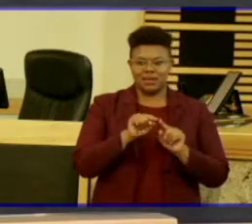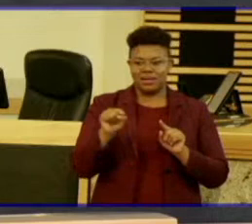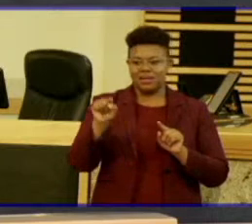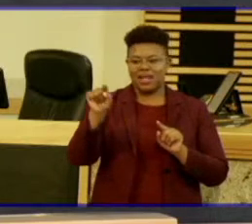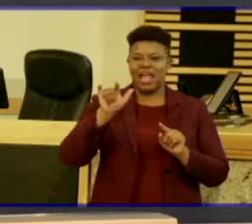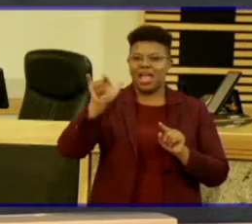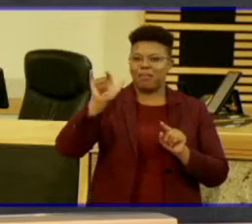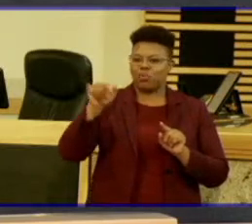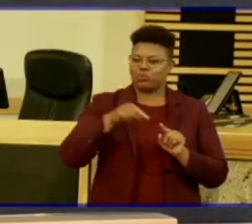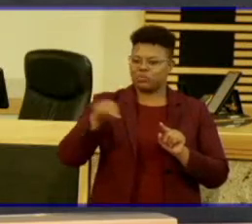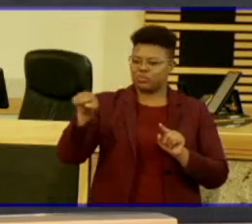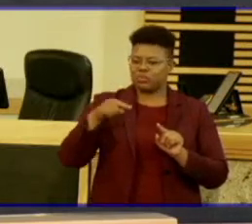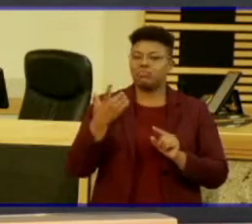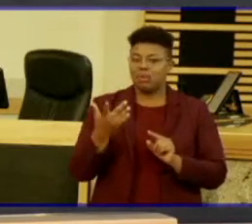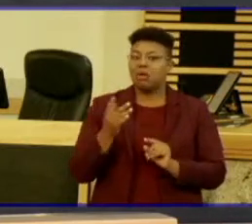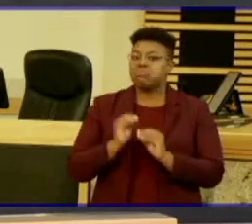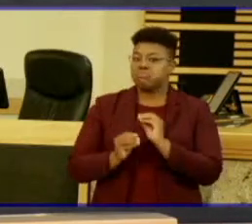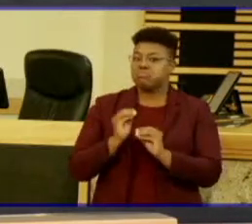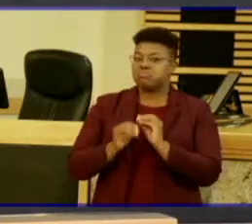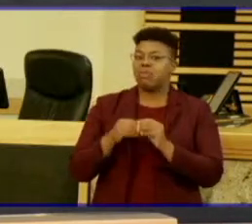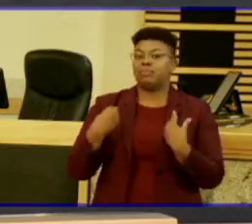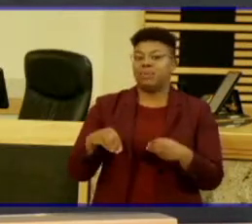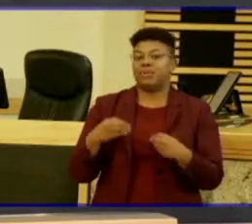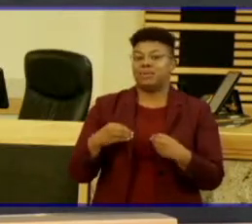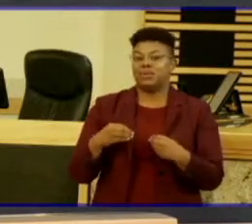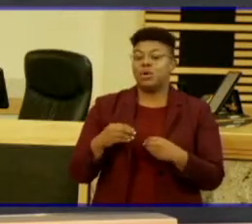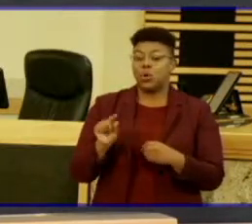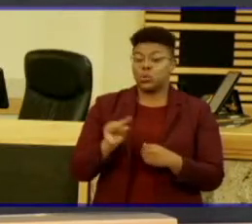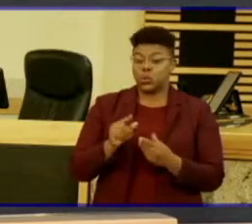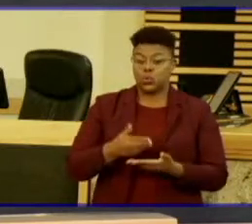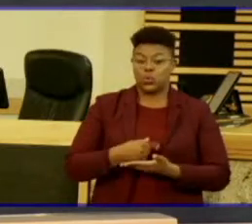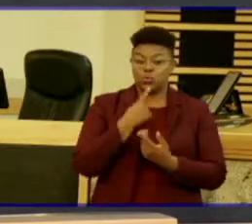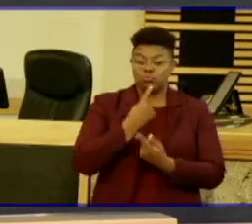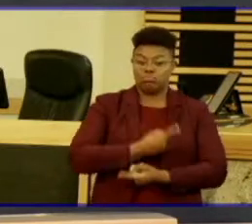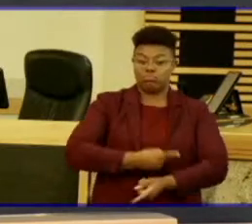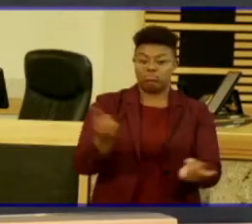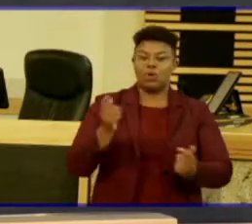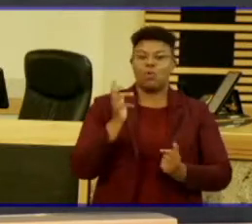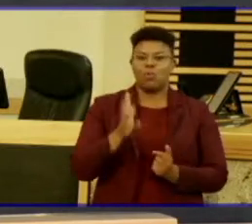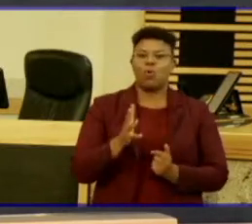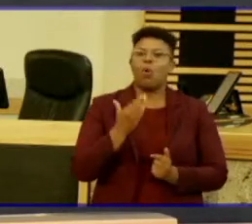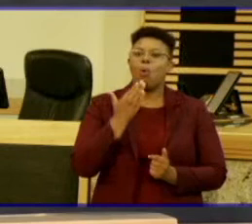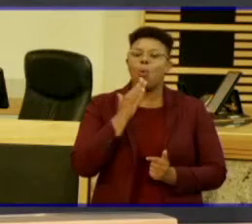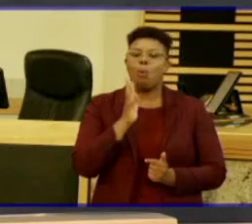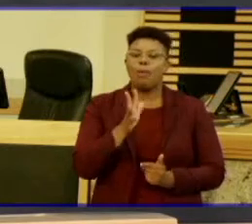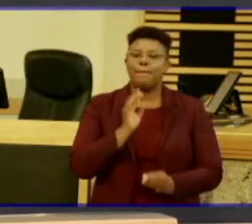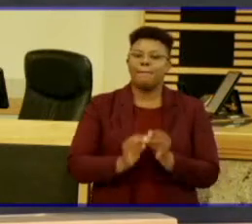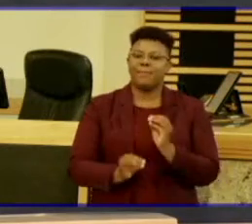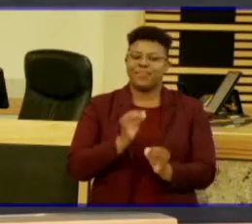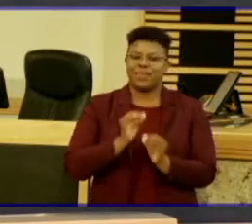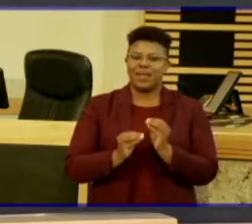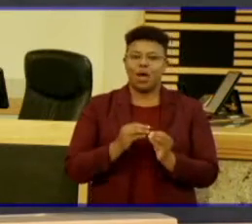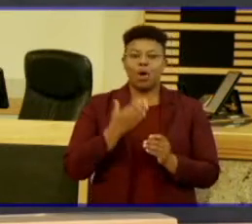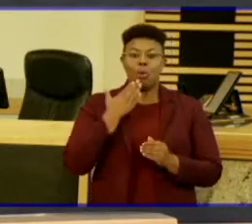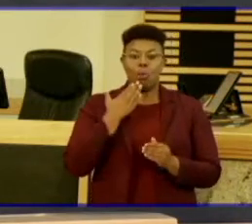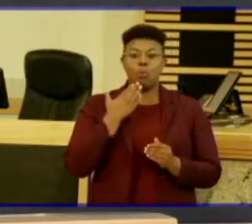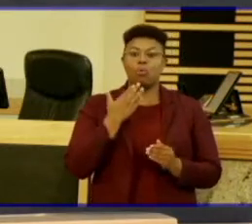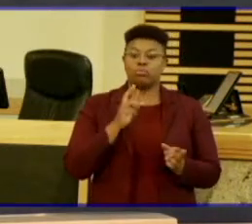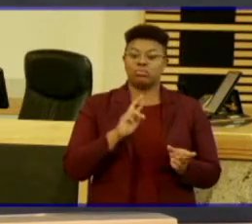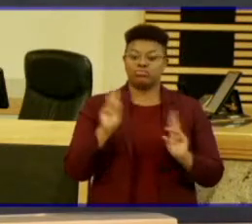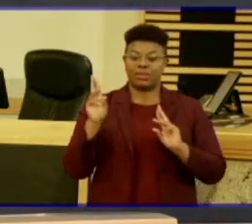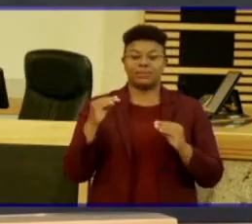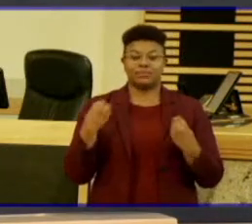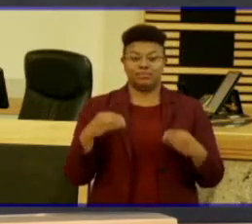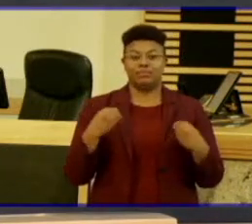of procurement, and an award is due out shortly by SANRAL. Contractors are on site in many of